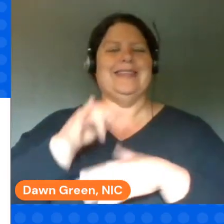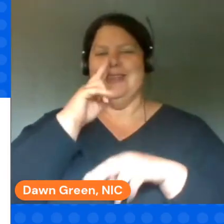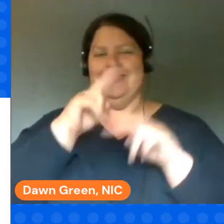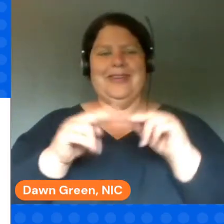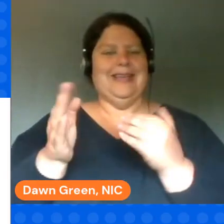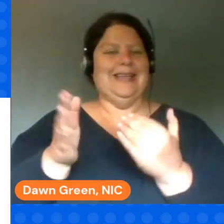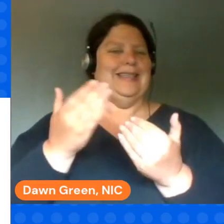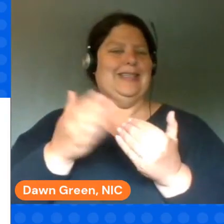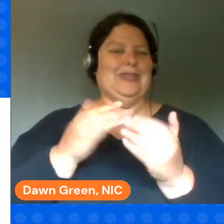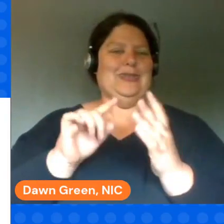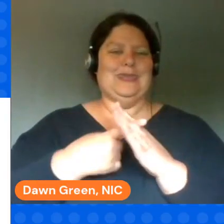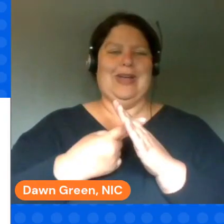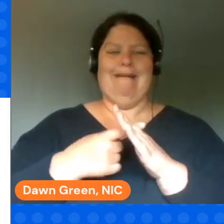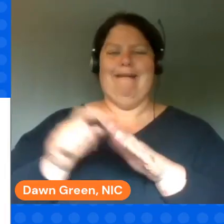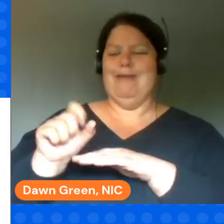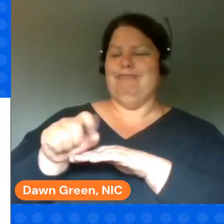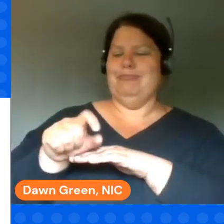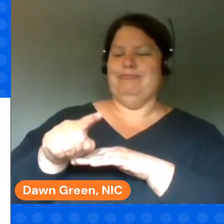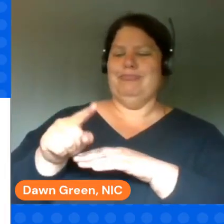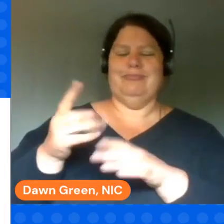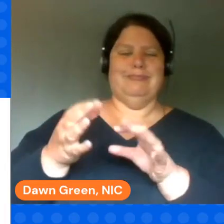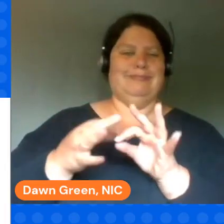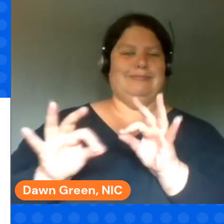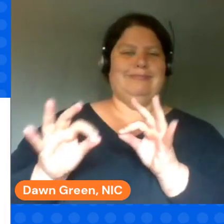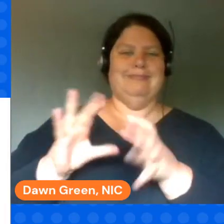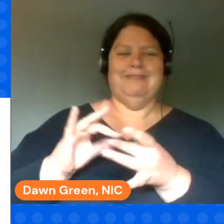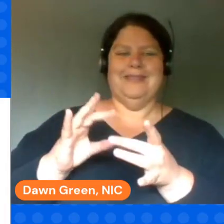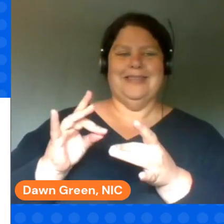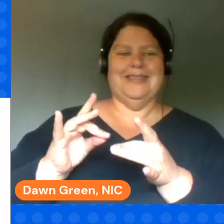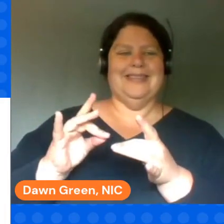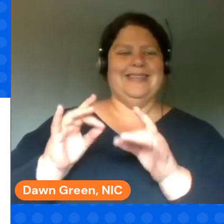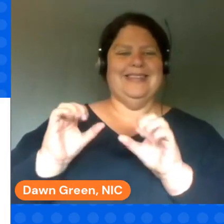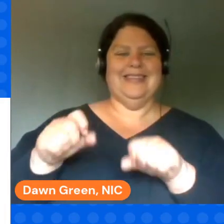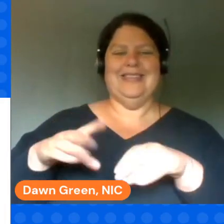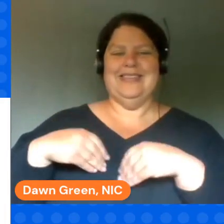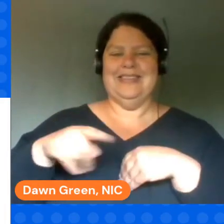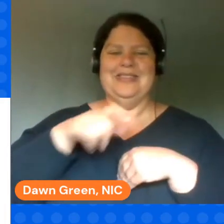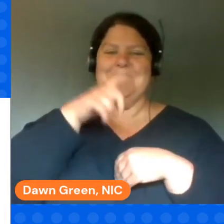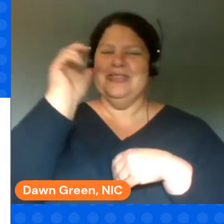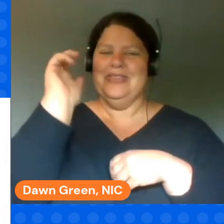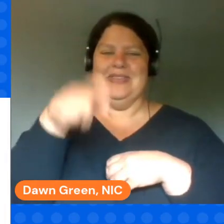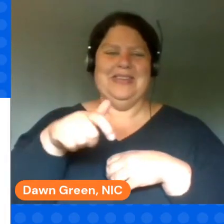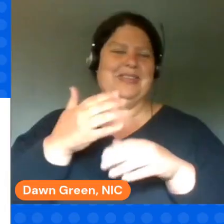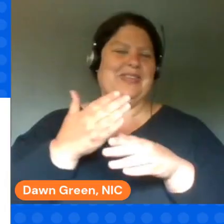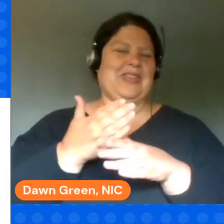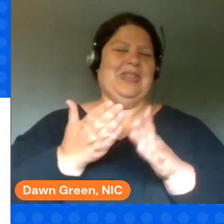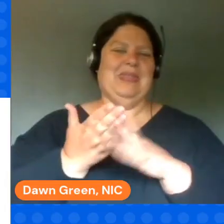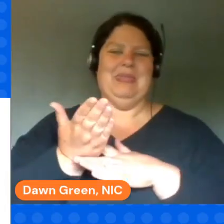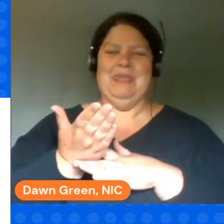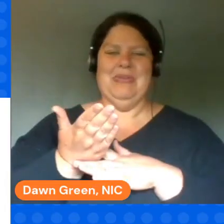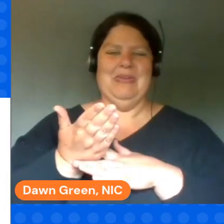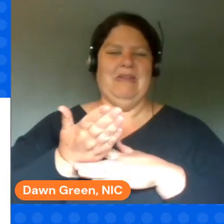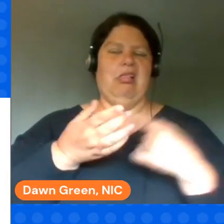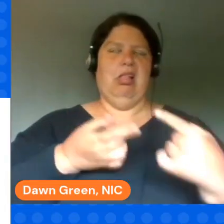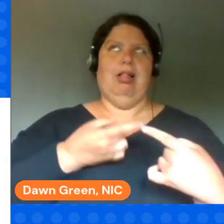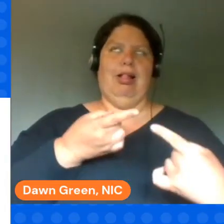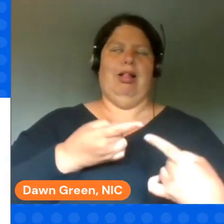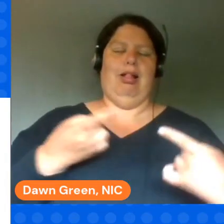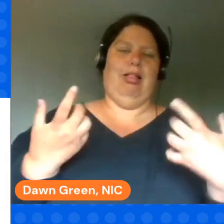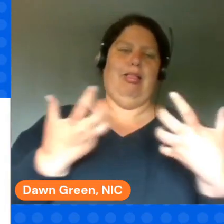just send simple messages and they can be received around. You don't have to go through a cumbersome pairing process or anything. So this